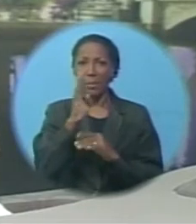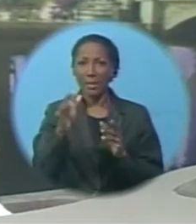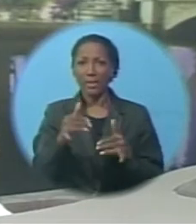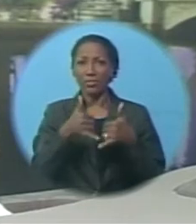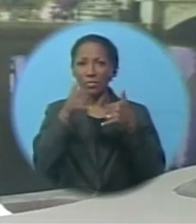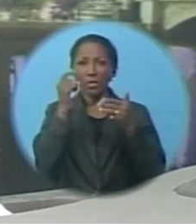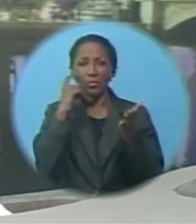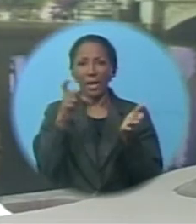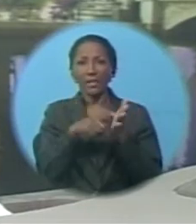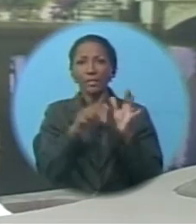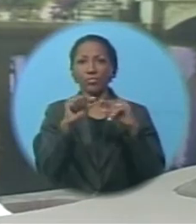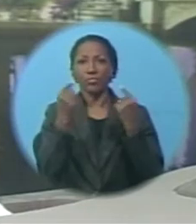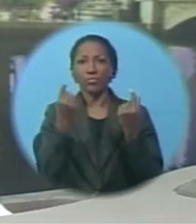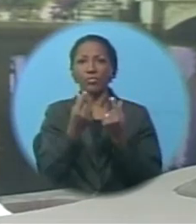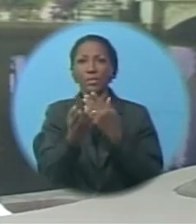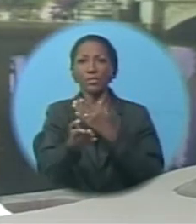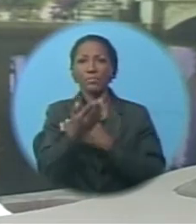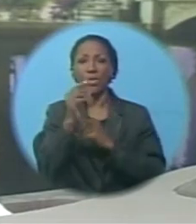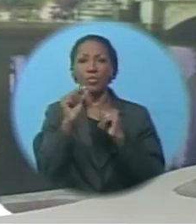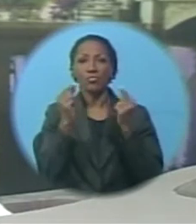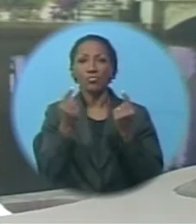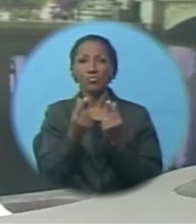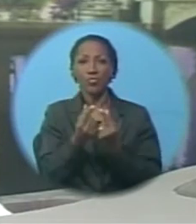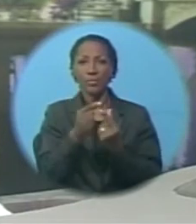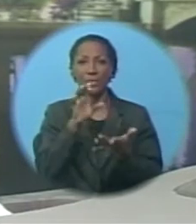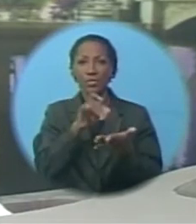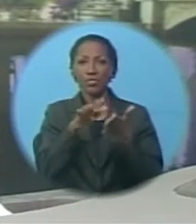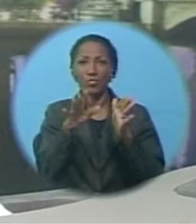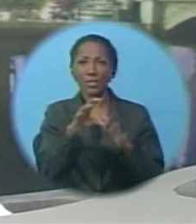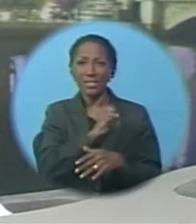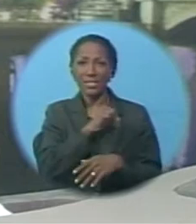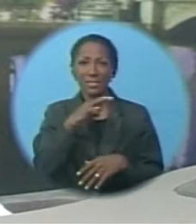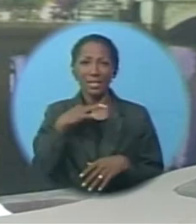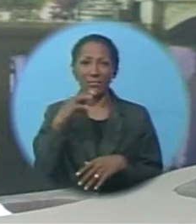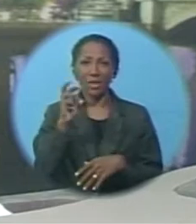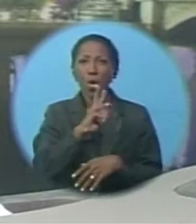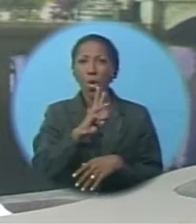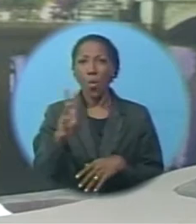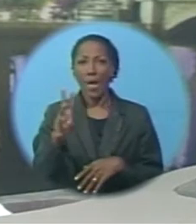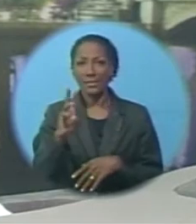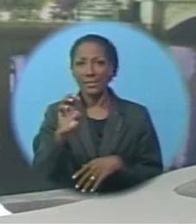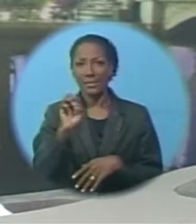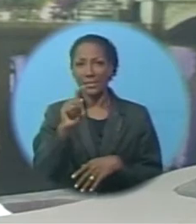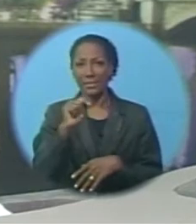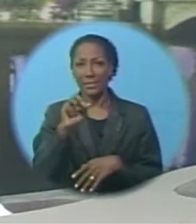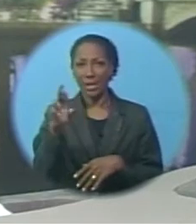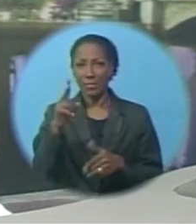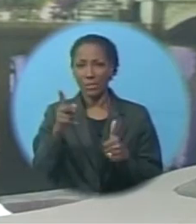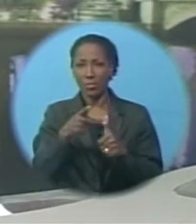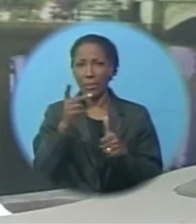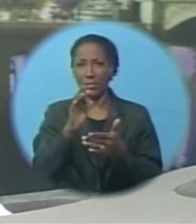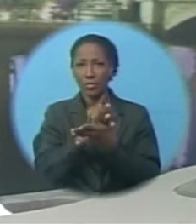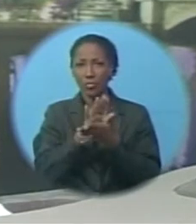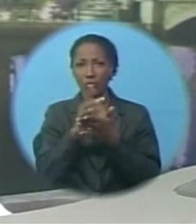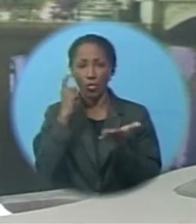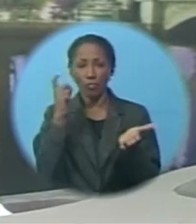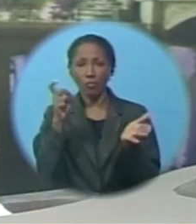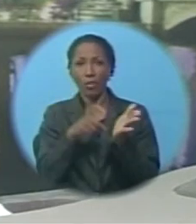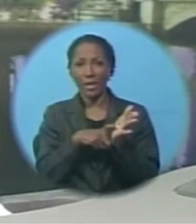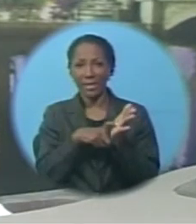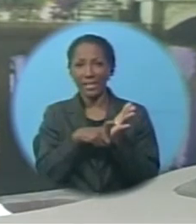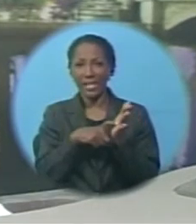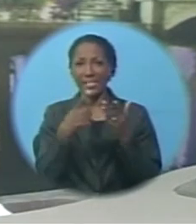Recognition Committee. This morning, the group, along with the students and staff of the West Terrace Primary School, recognized his efforts with a